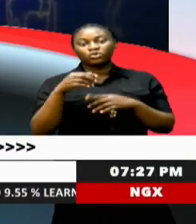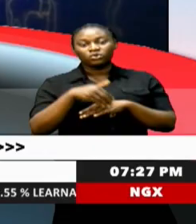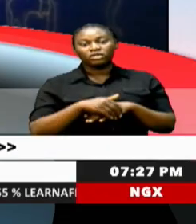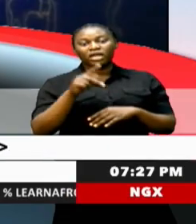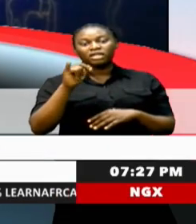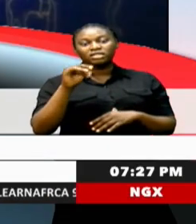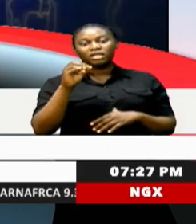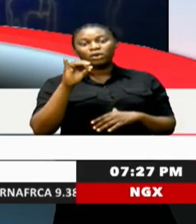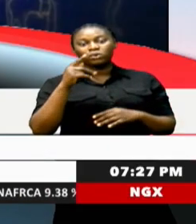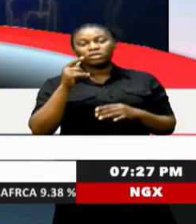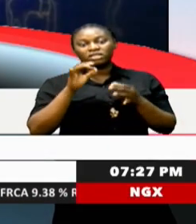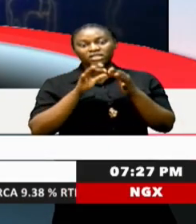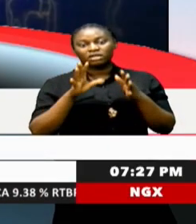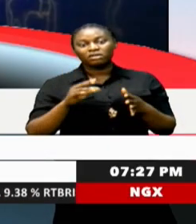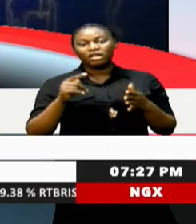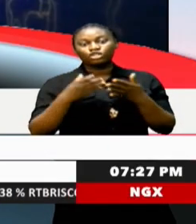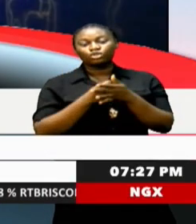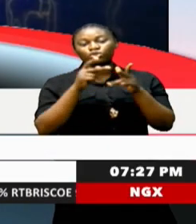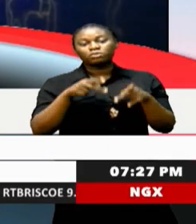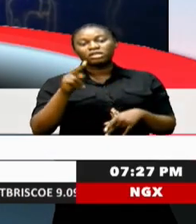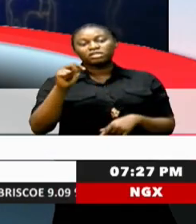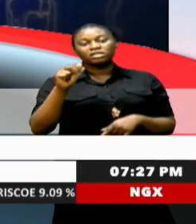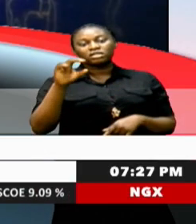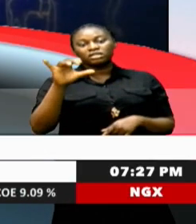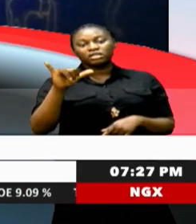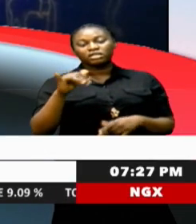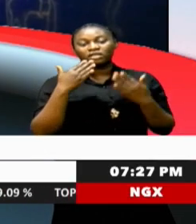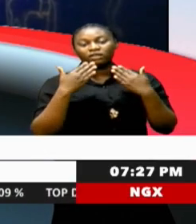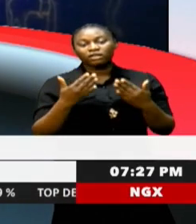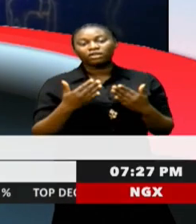Taiwo Ozoma has been on sign language, and I'm Nancy Godiangoniho. Thanking you.